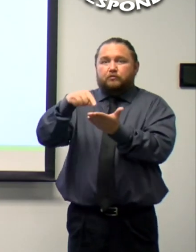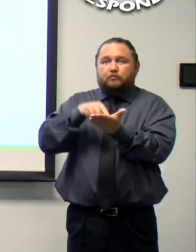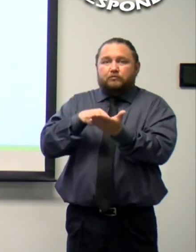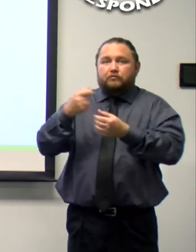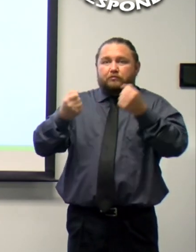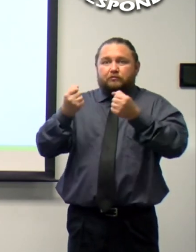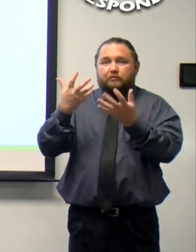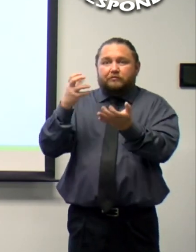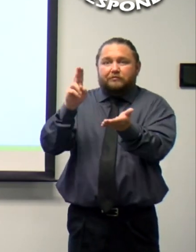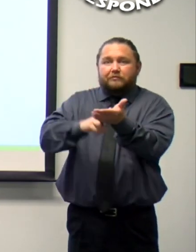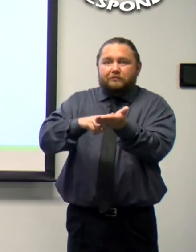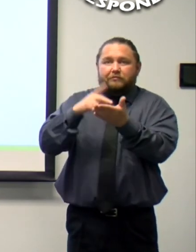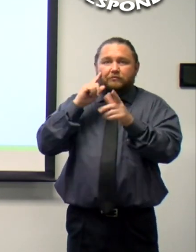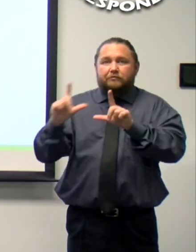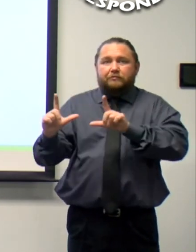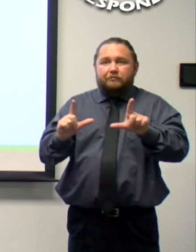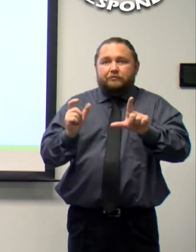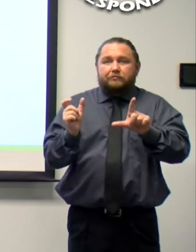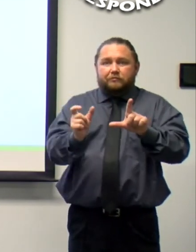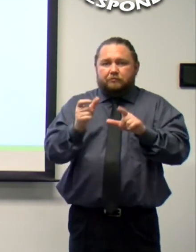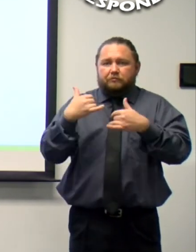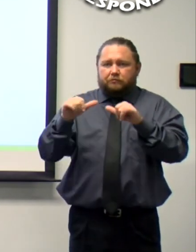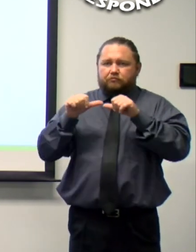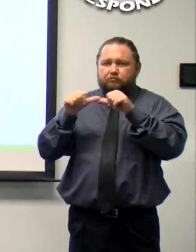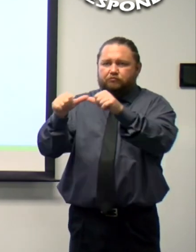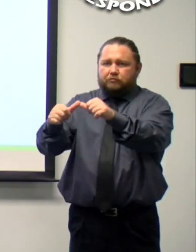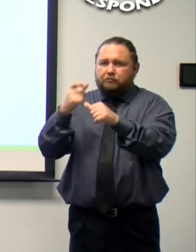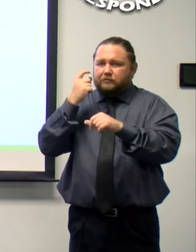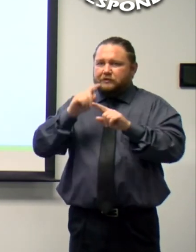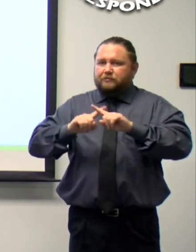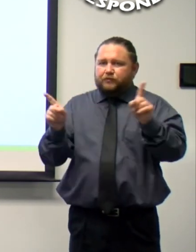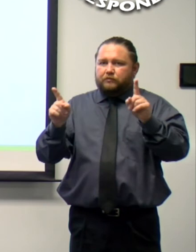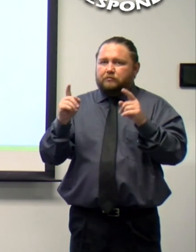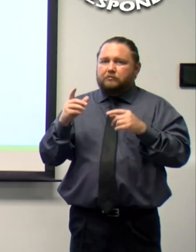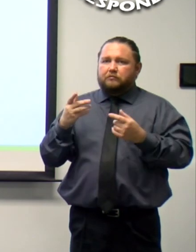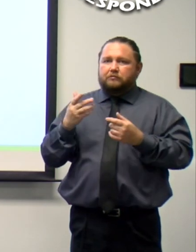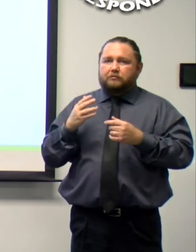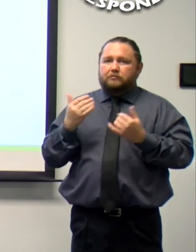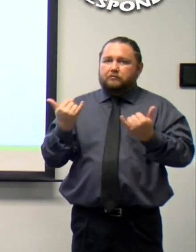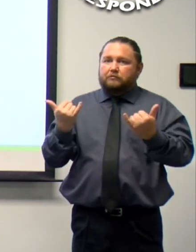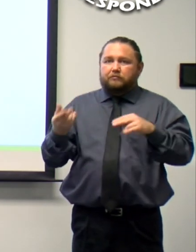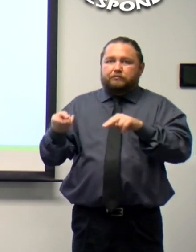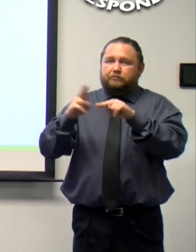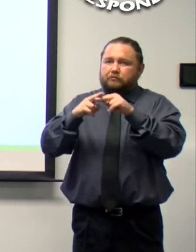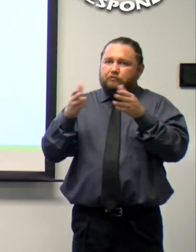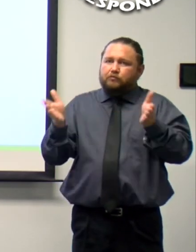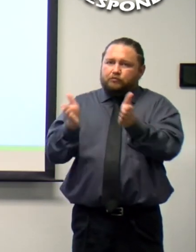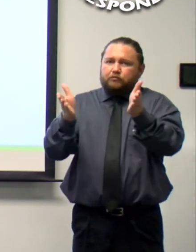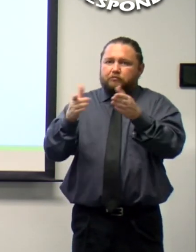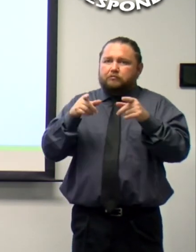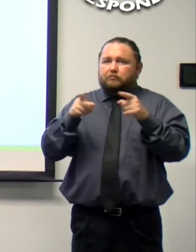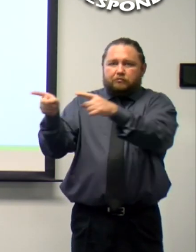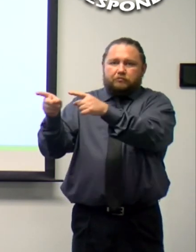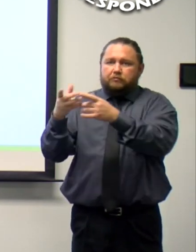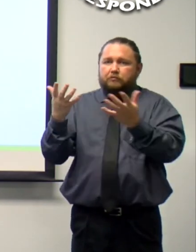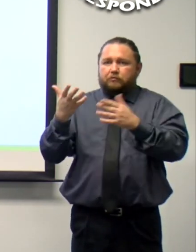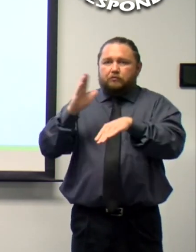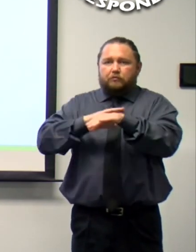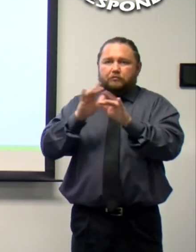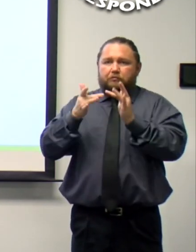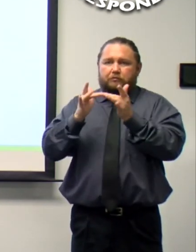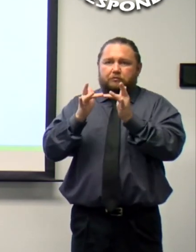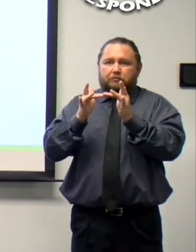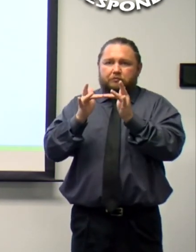remotely or there's a drop-off and pickup system that our city treasurer, David Fredette, and his staff have developed,